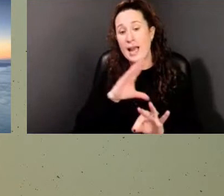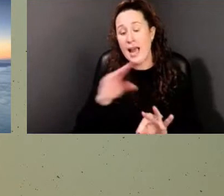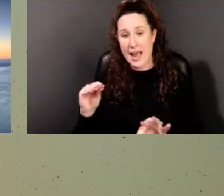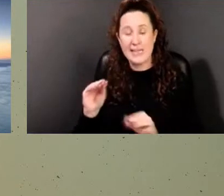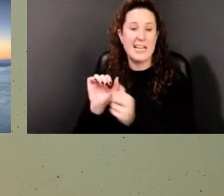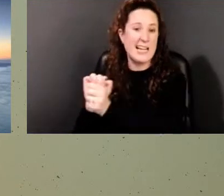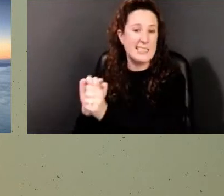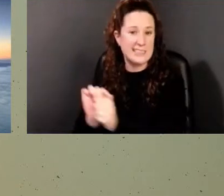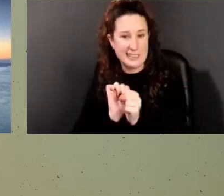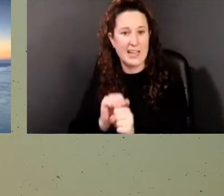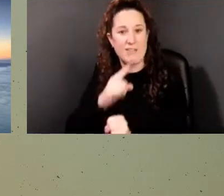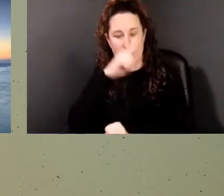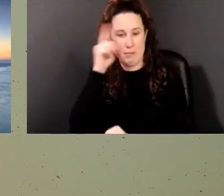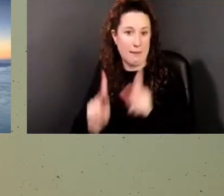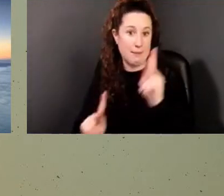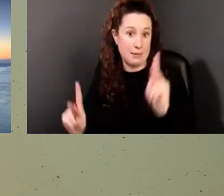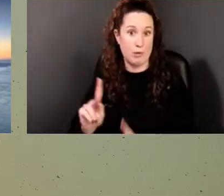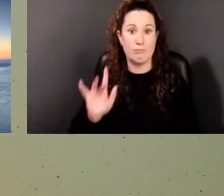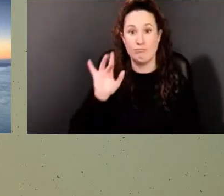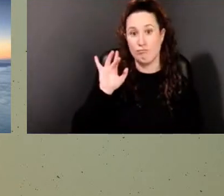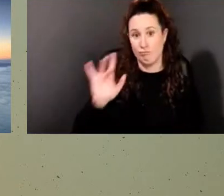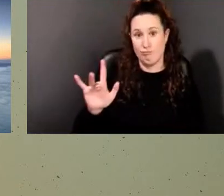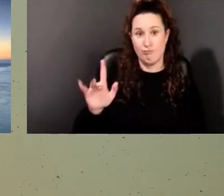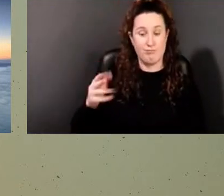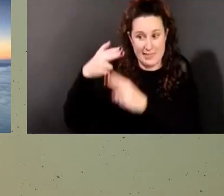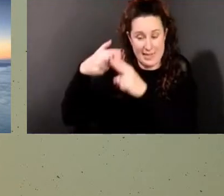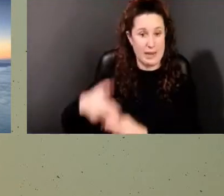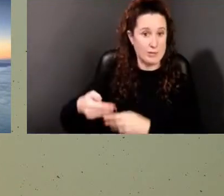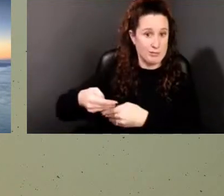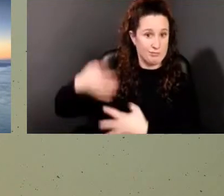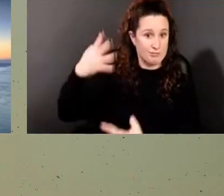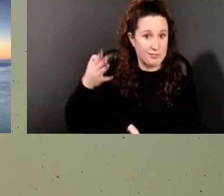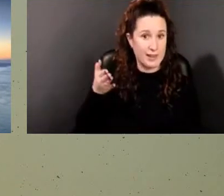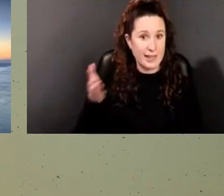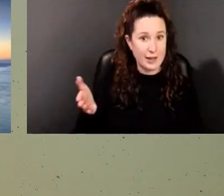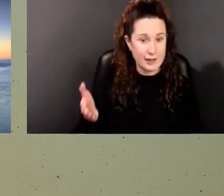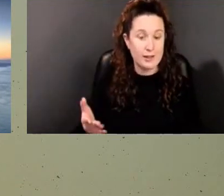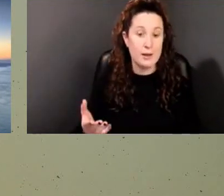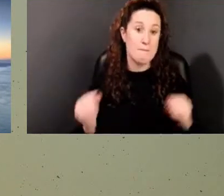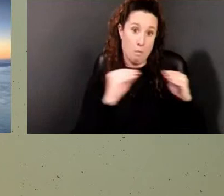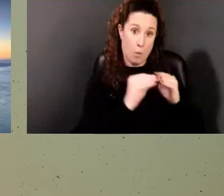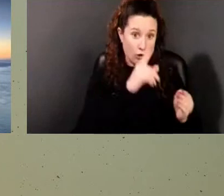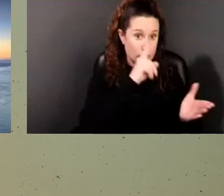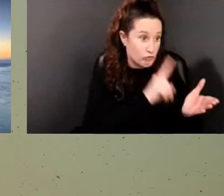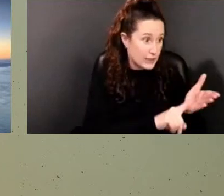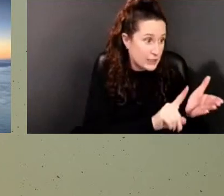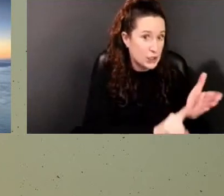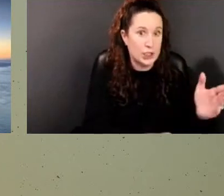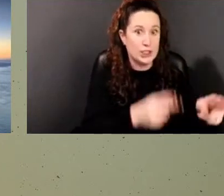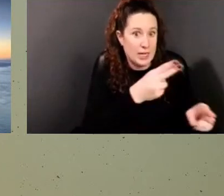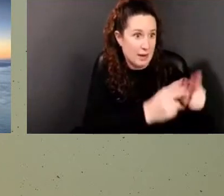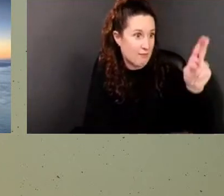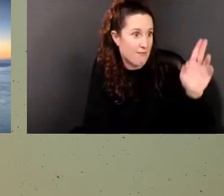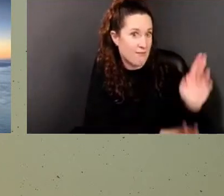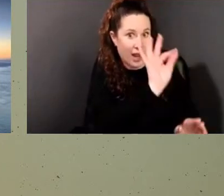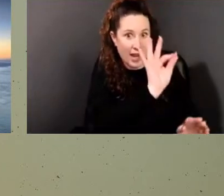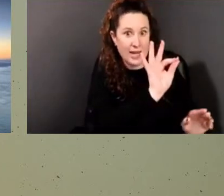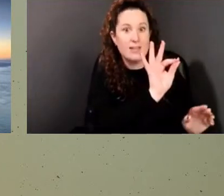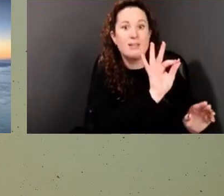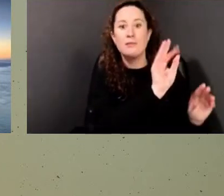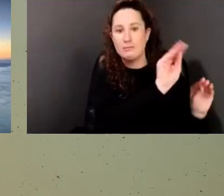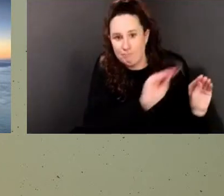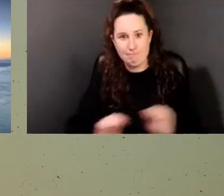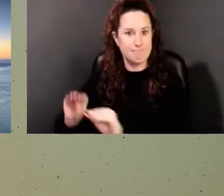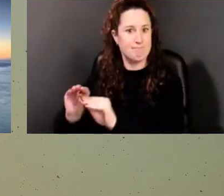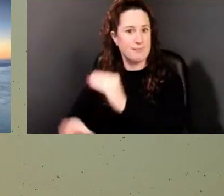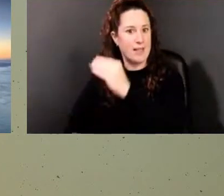Stories Project. And as we do more research, we will be able to add to that and expand it and